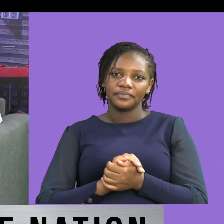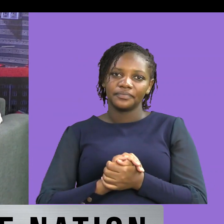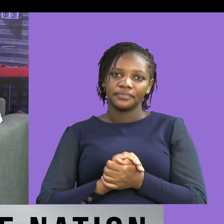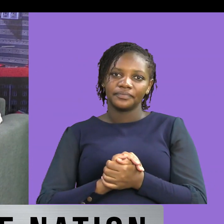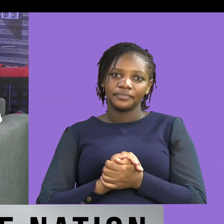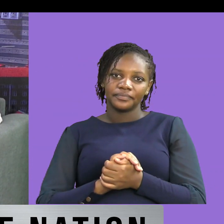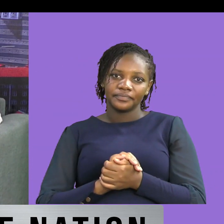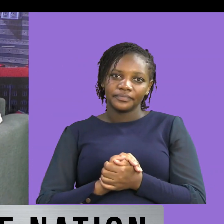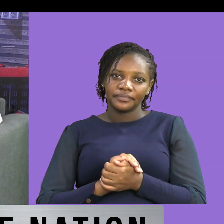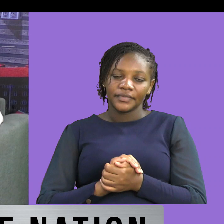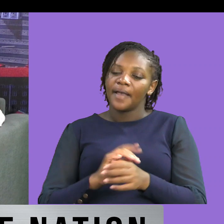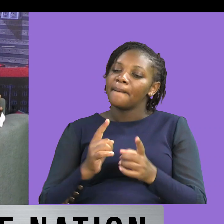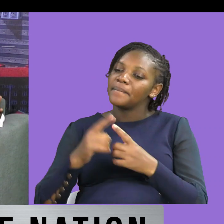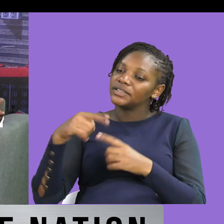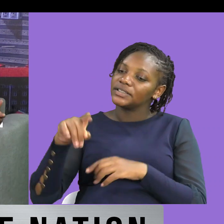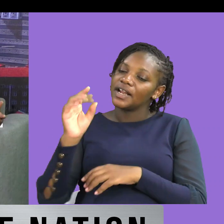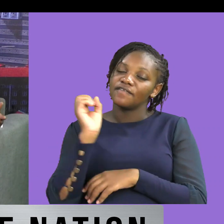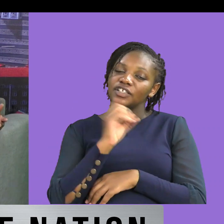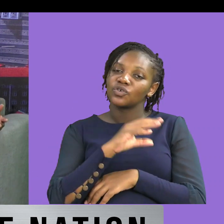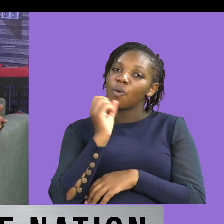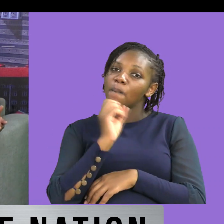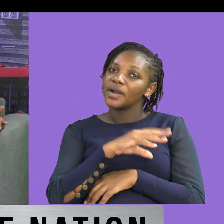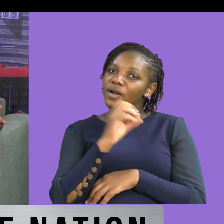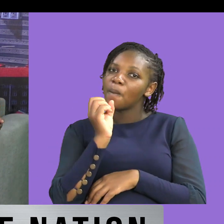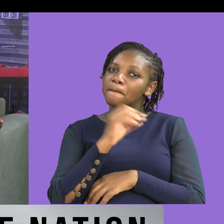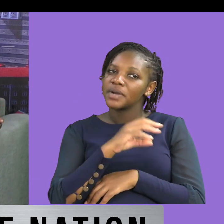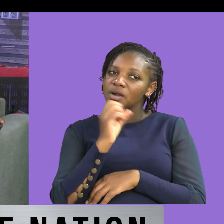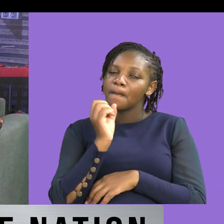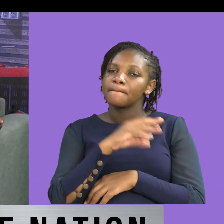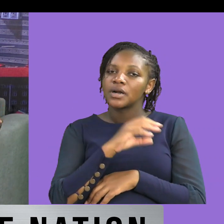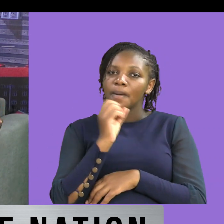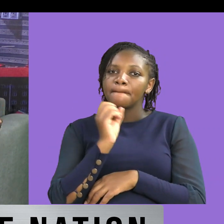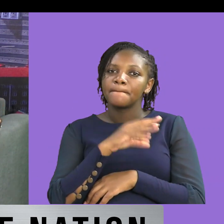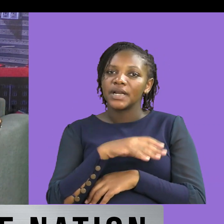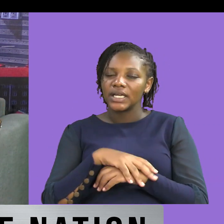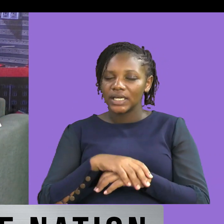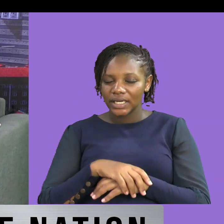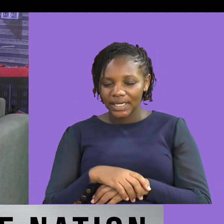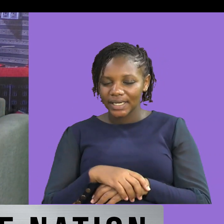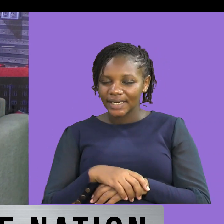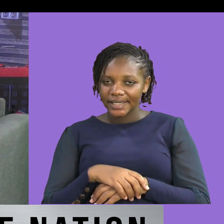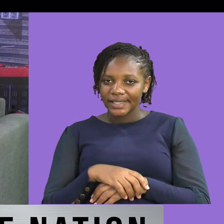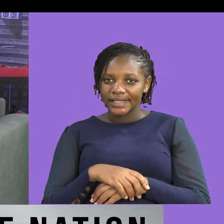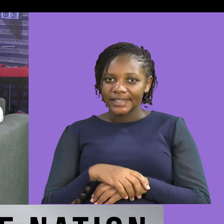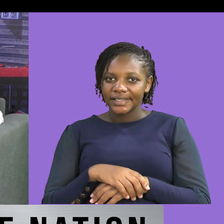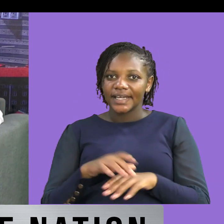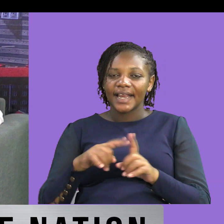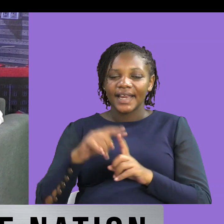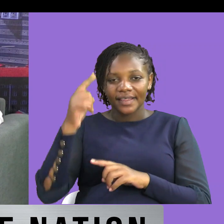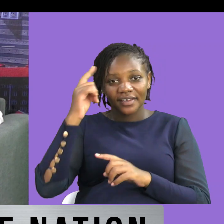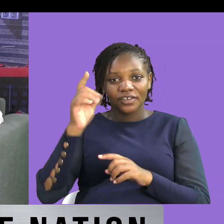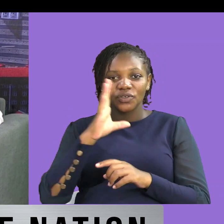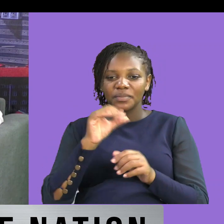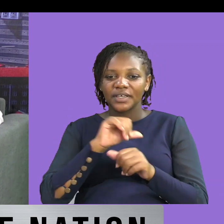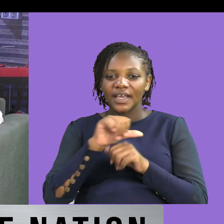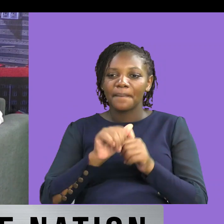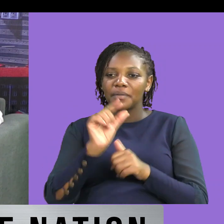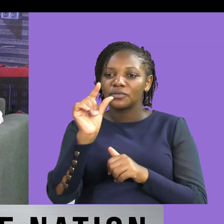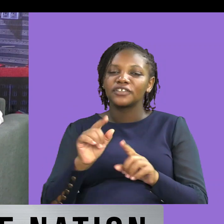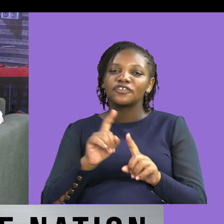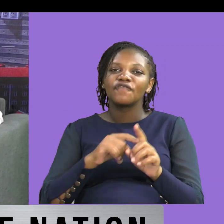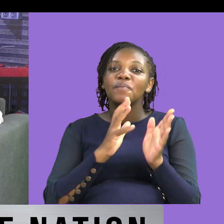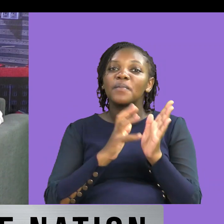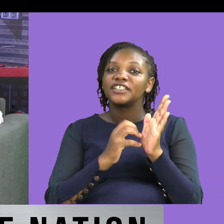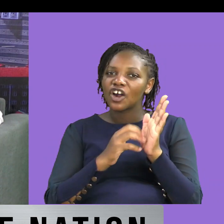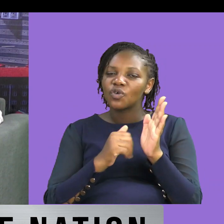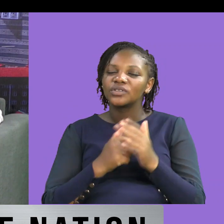No, he's complaining. He's complaining about the parliament. He's complaining about the house which he's in. And I think you're speaking about somebody from Ukambani.